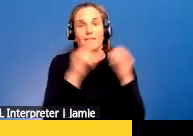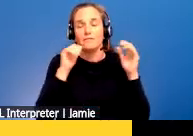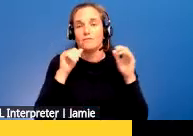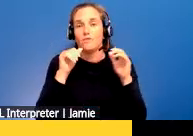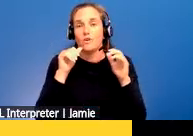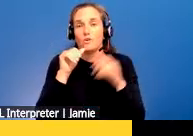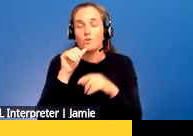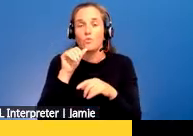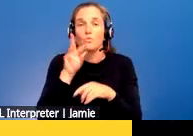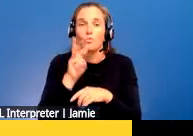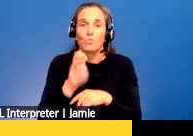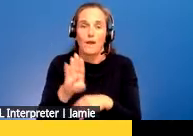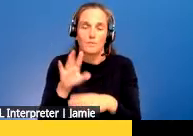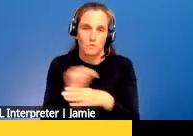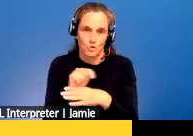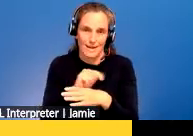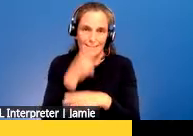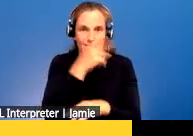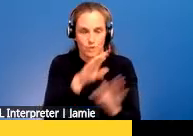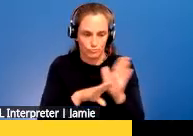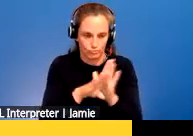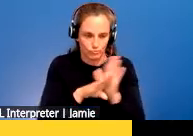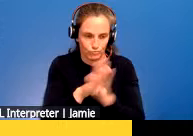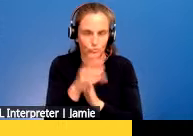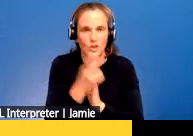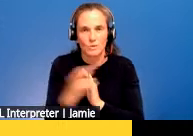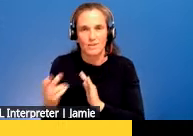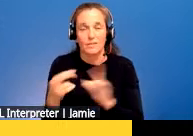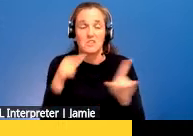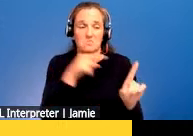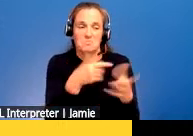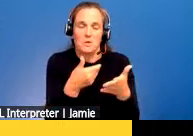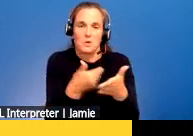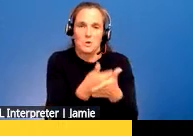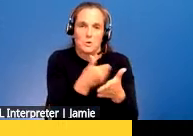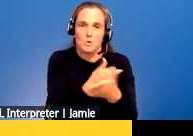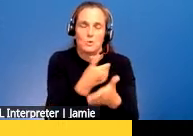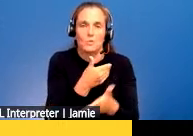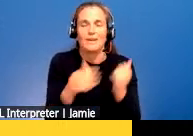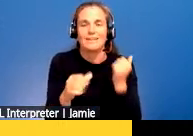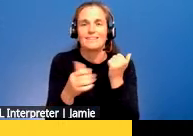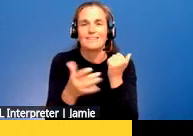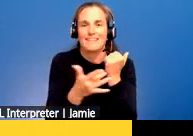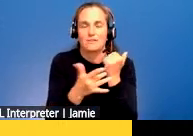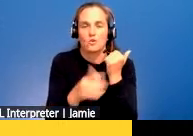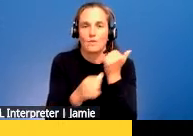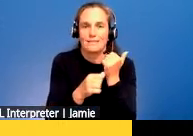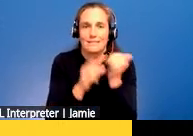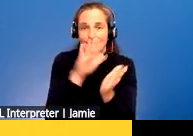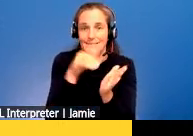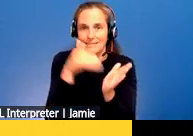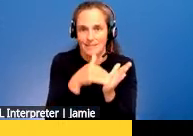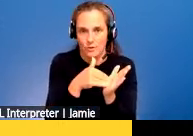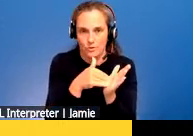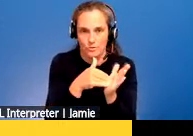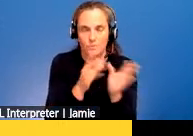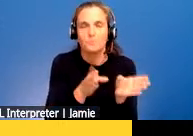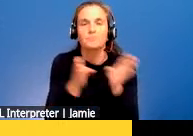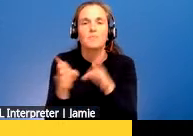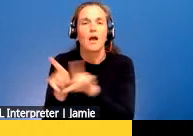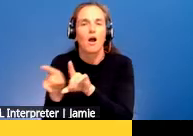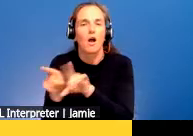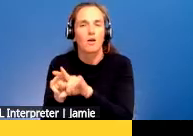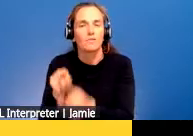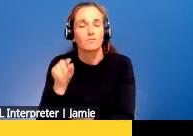are continuing to build their resources. They're relatively new Technical Assistance Center. There's also a webinar that the Department of